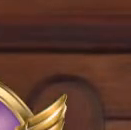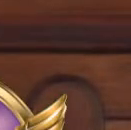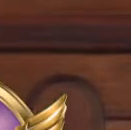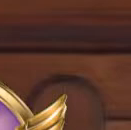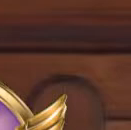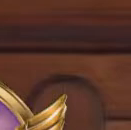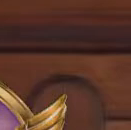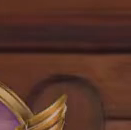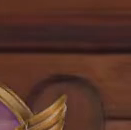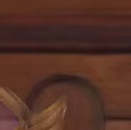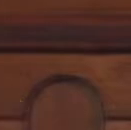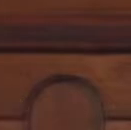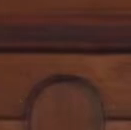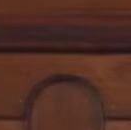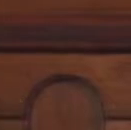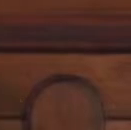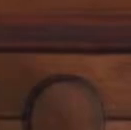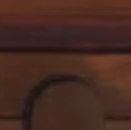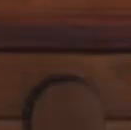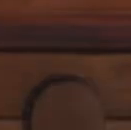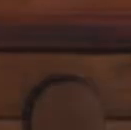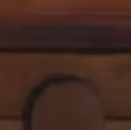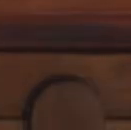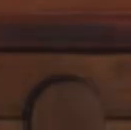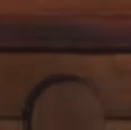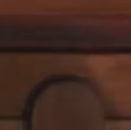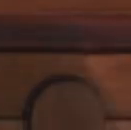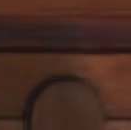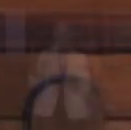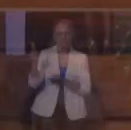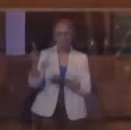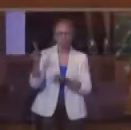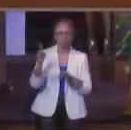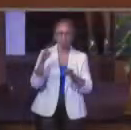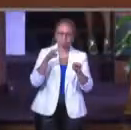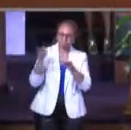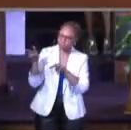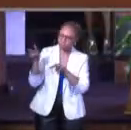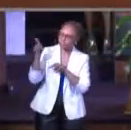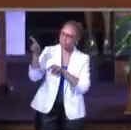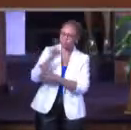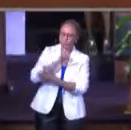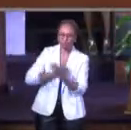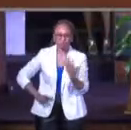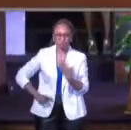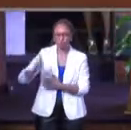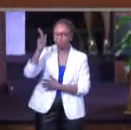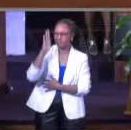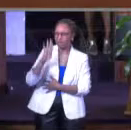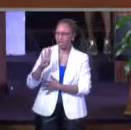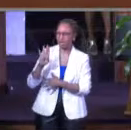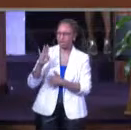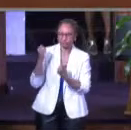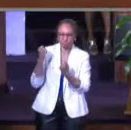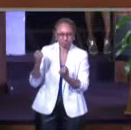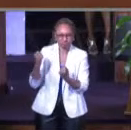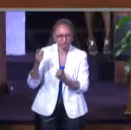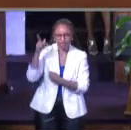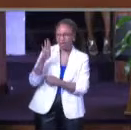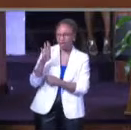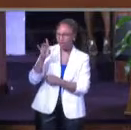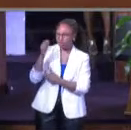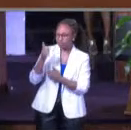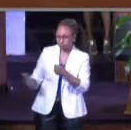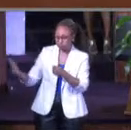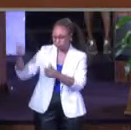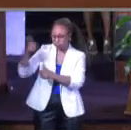acknowledging that there is none like you, acknowledging that you alone are God and great God, acknowledging that it